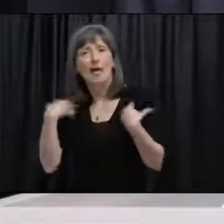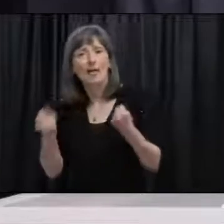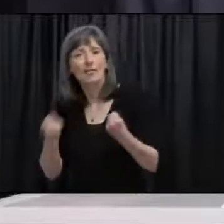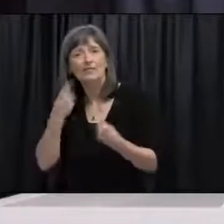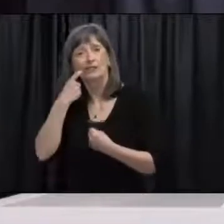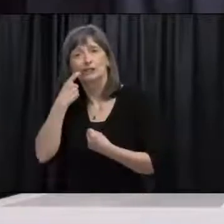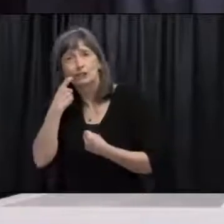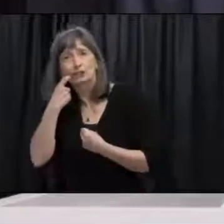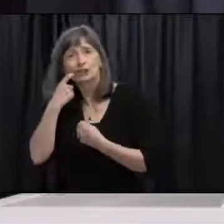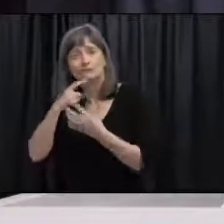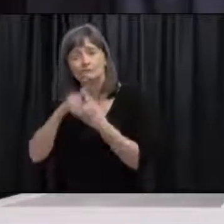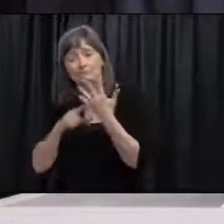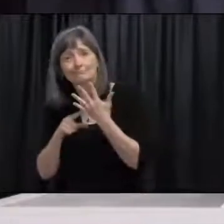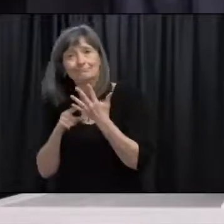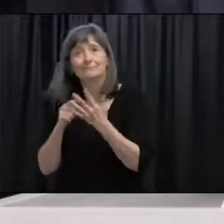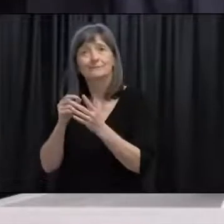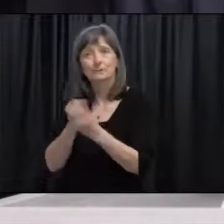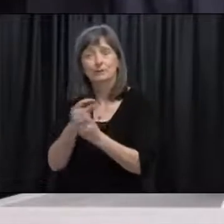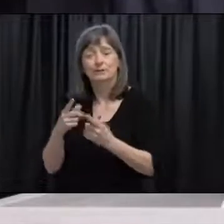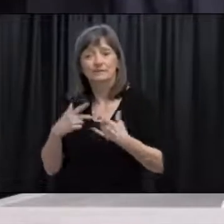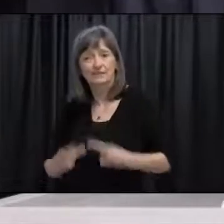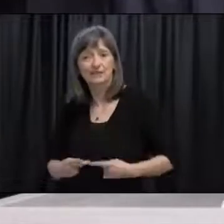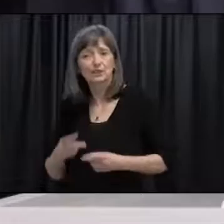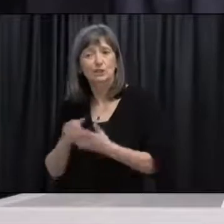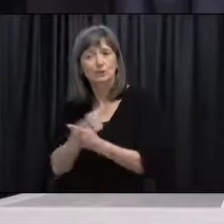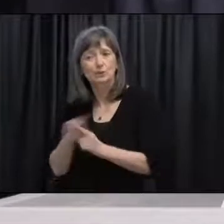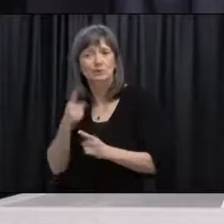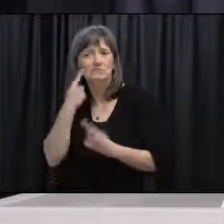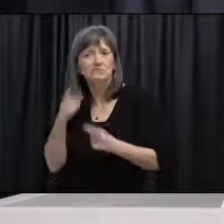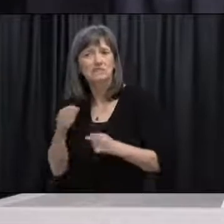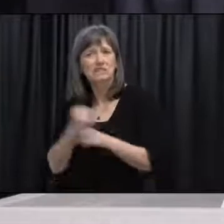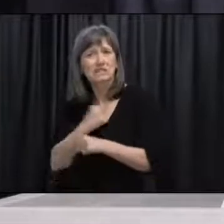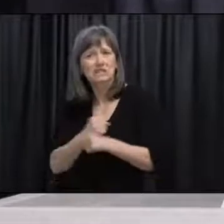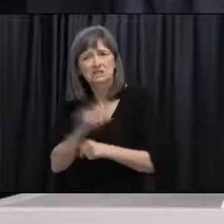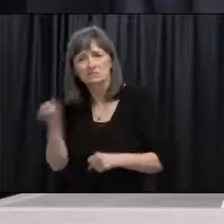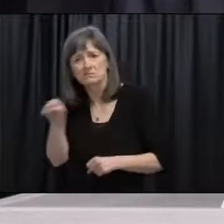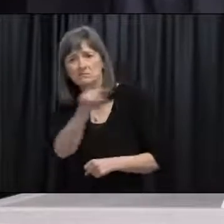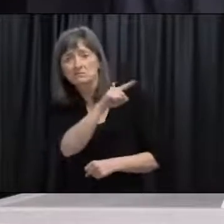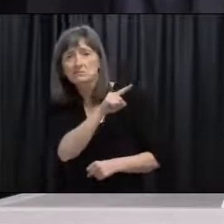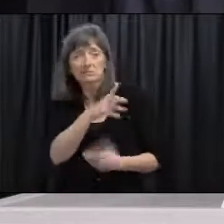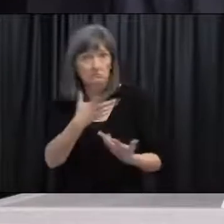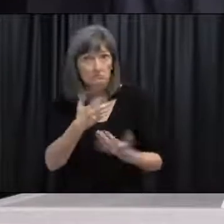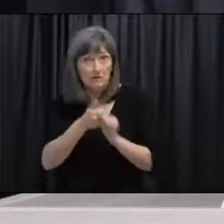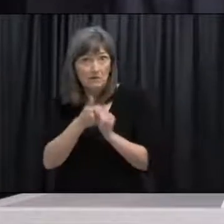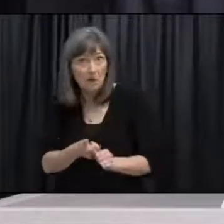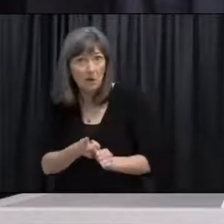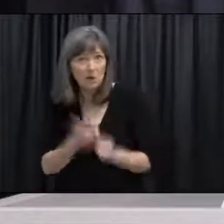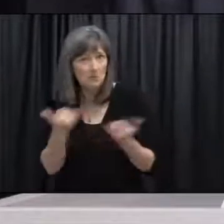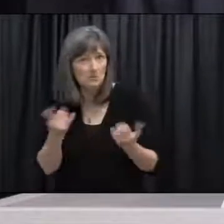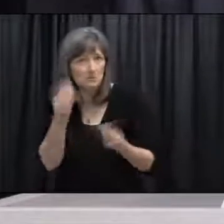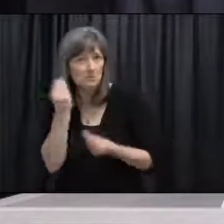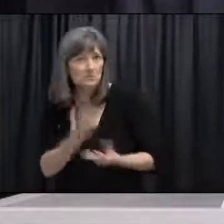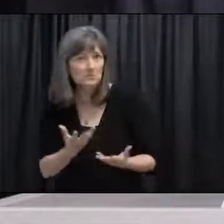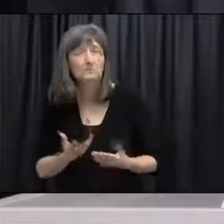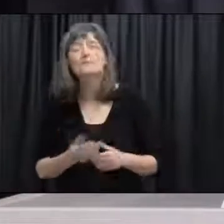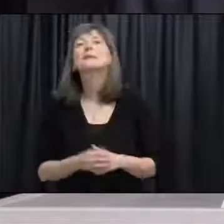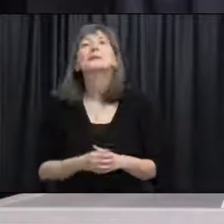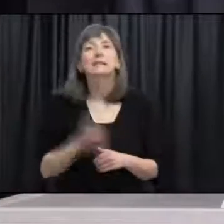Thank you very much, Peter. Certainly we do track statistics with regards to substance